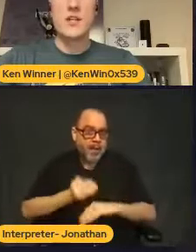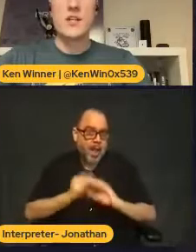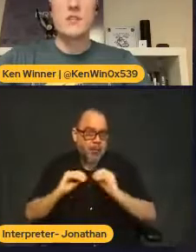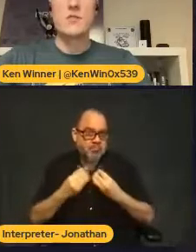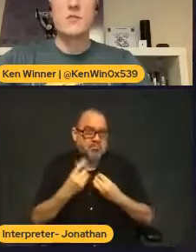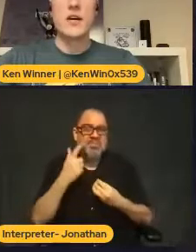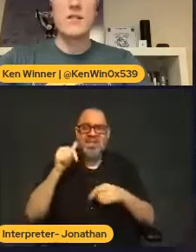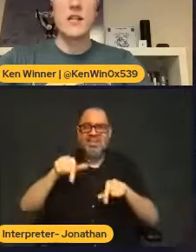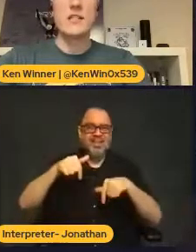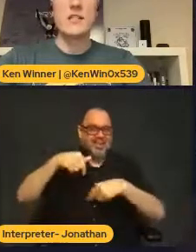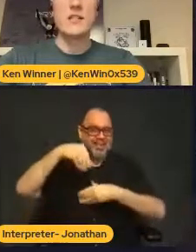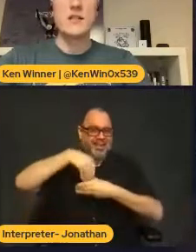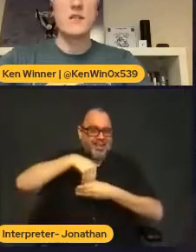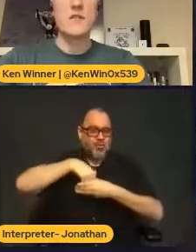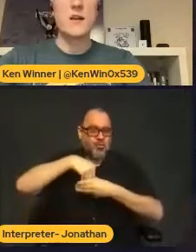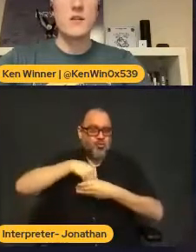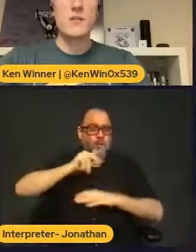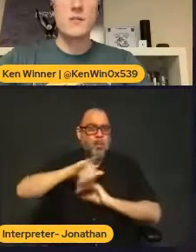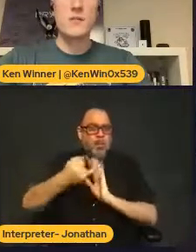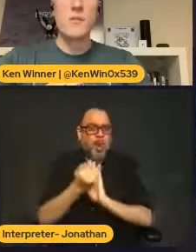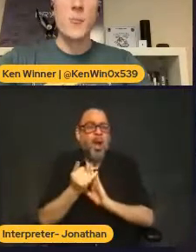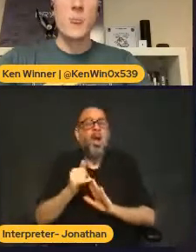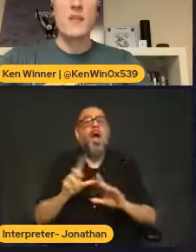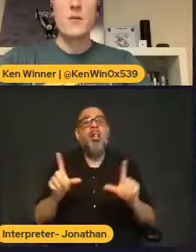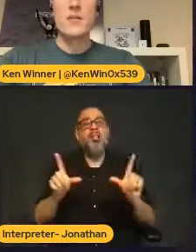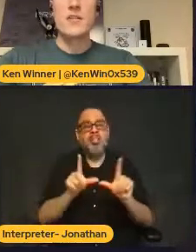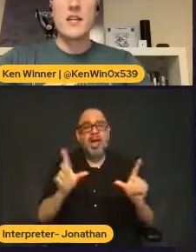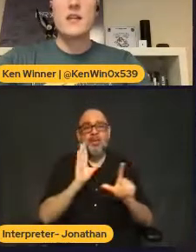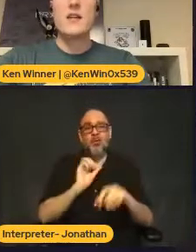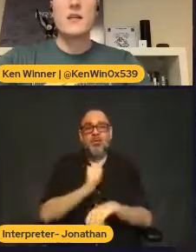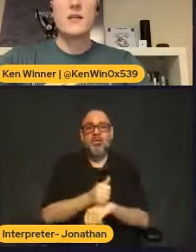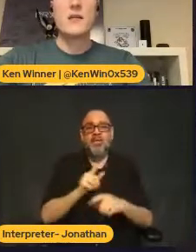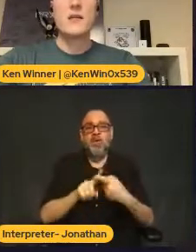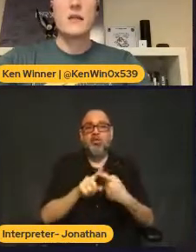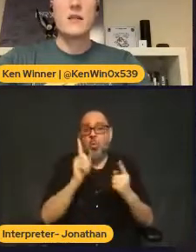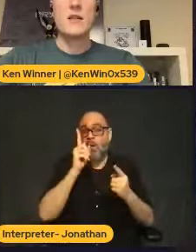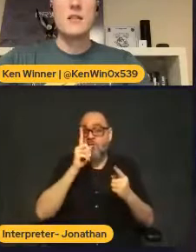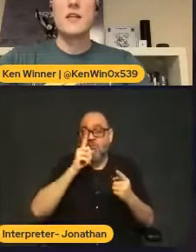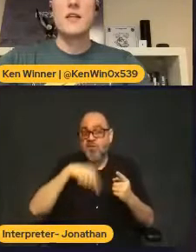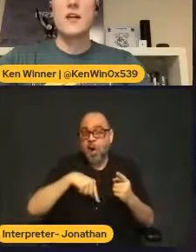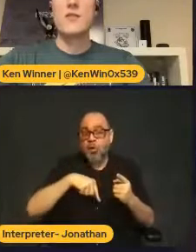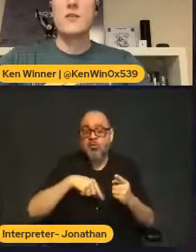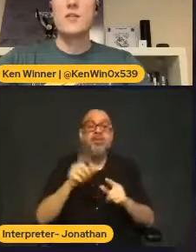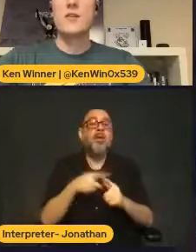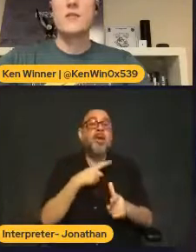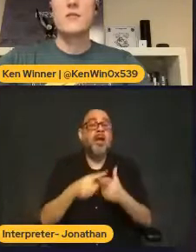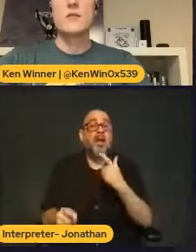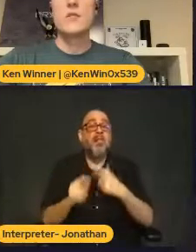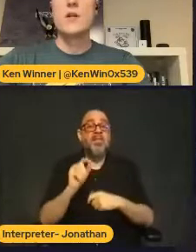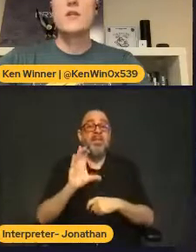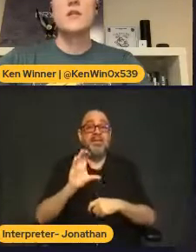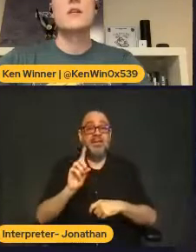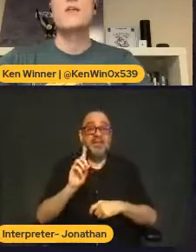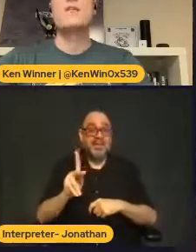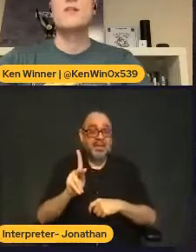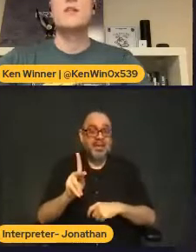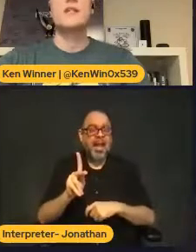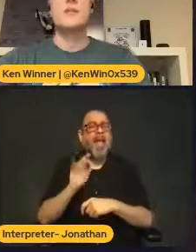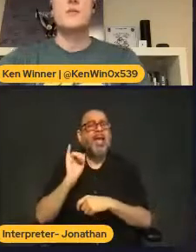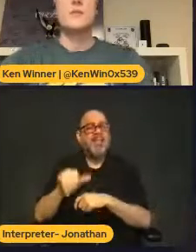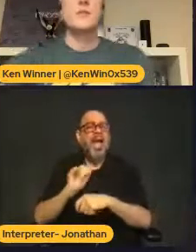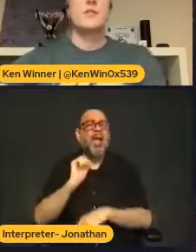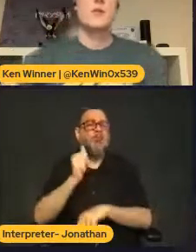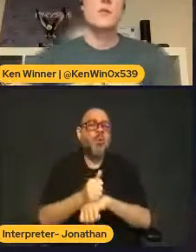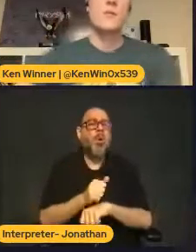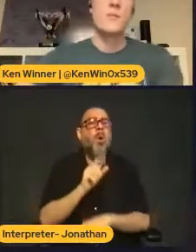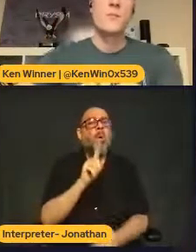internal project, we'll have licensed set to false. And then we're setting this CDK version to